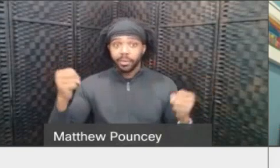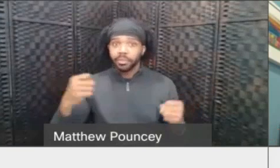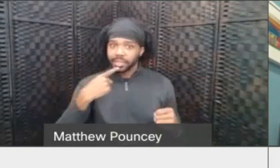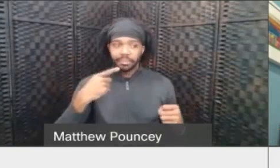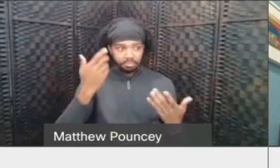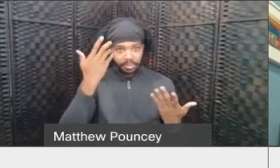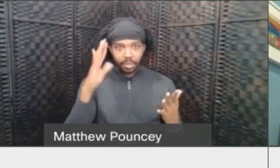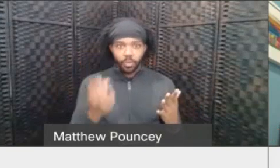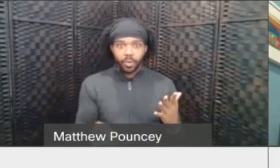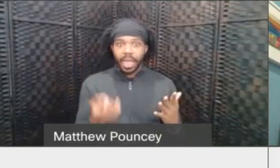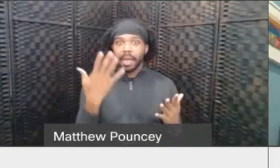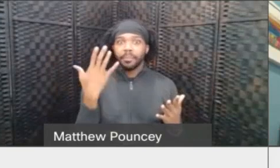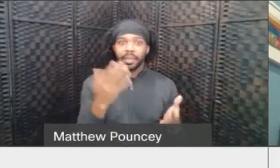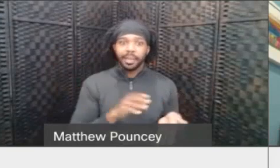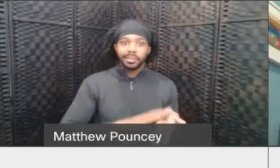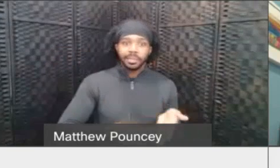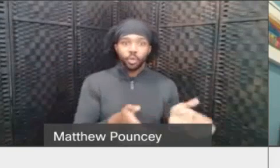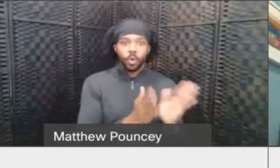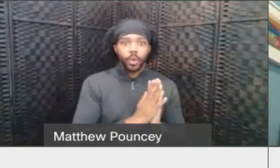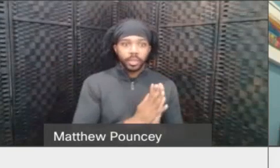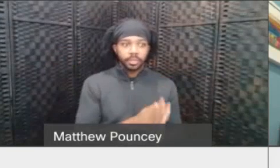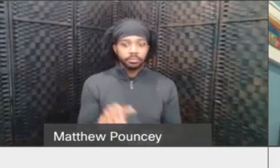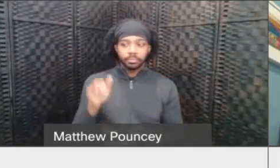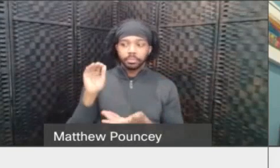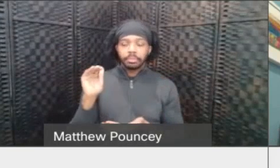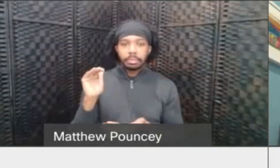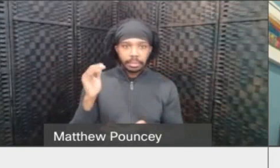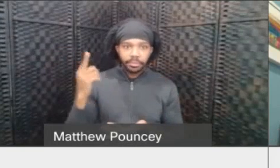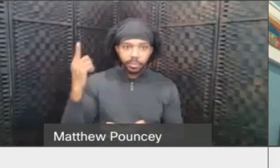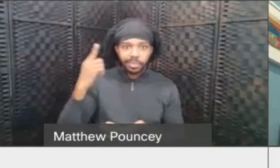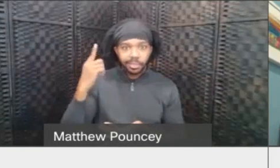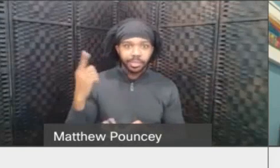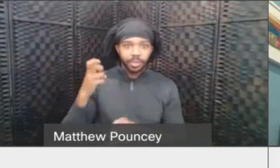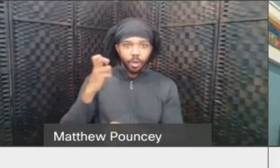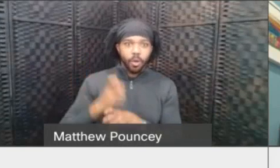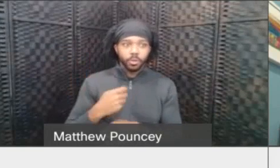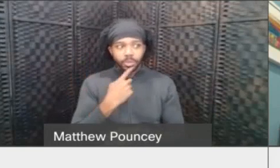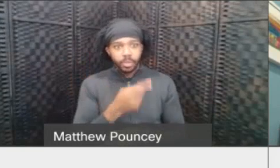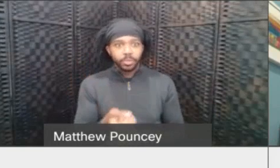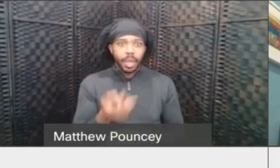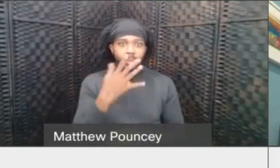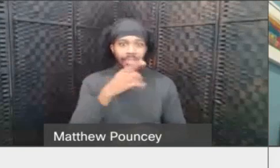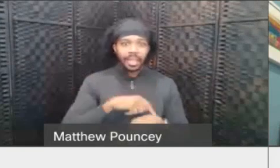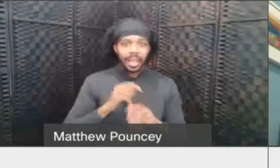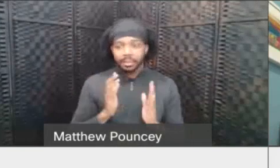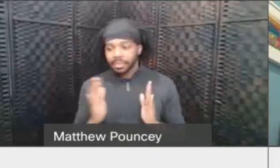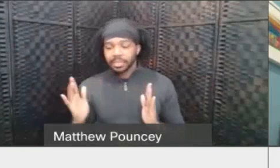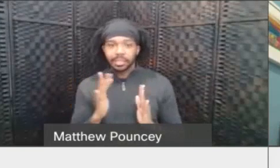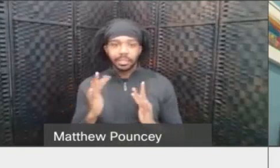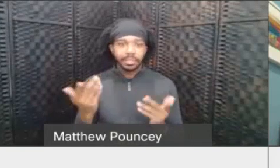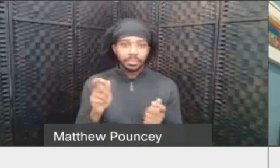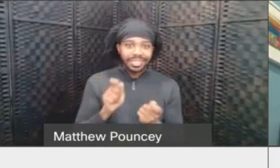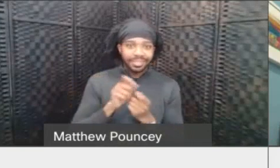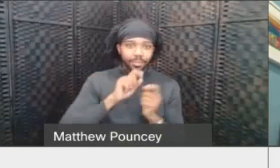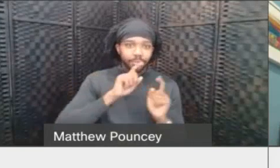how many exemption requests they would have to be considering. So it was hard to give a clear, a specific